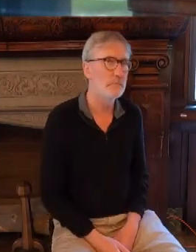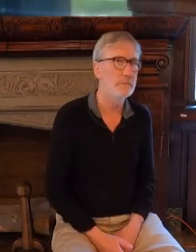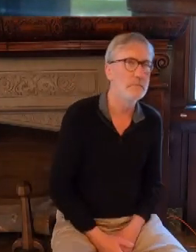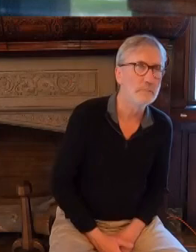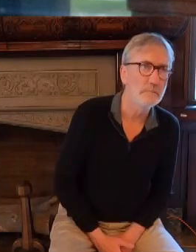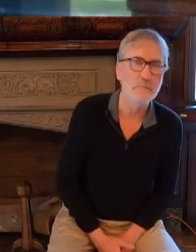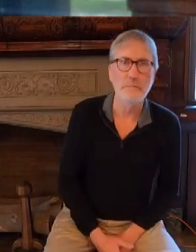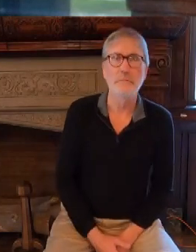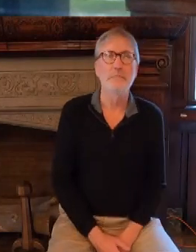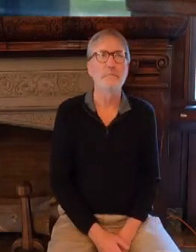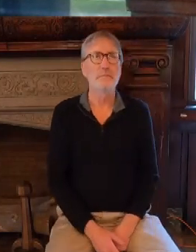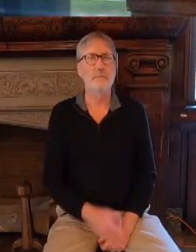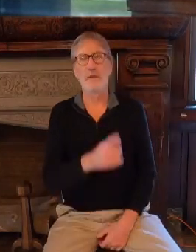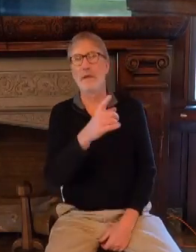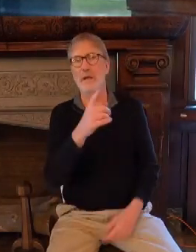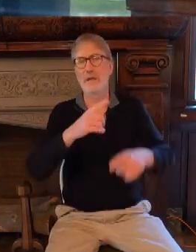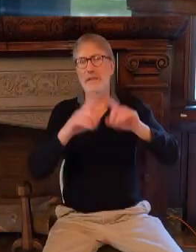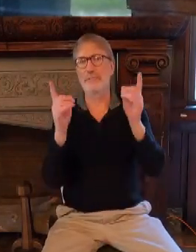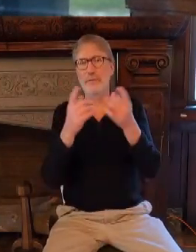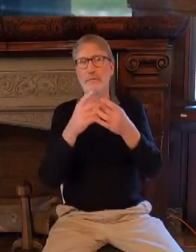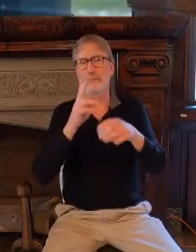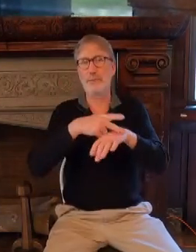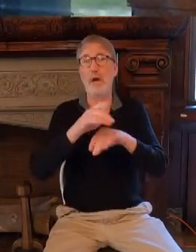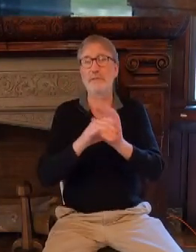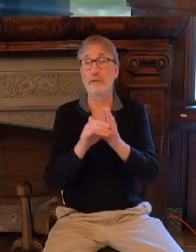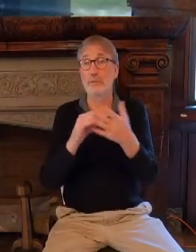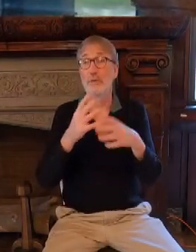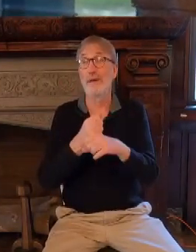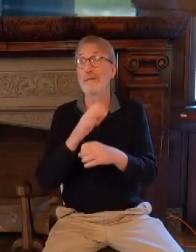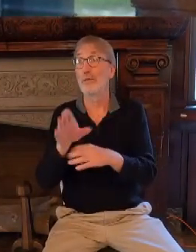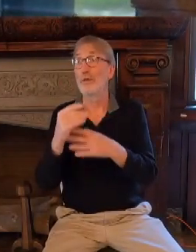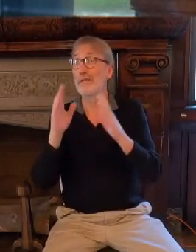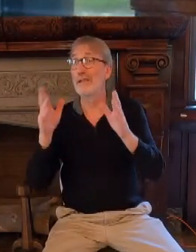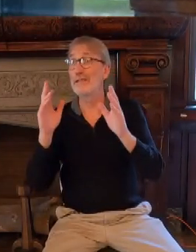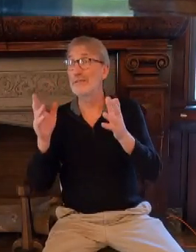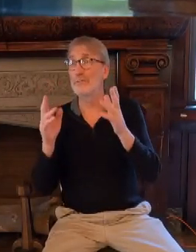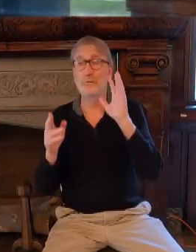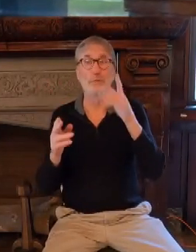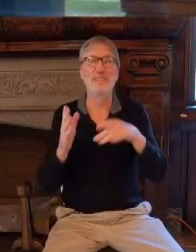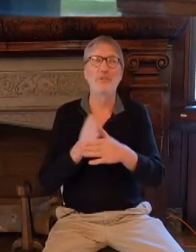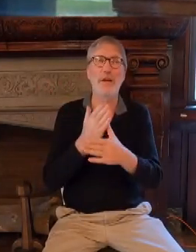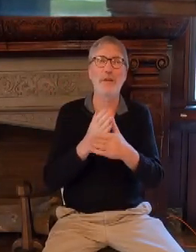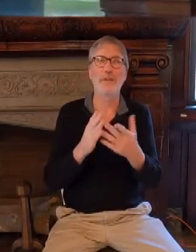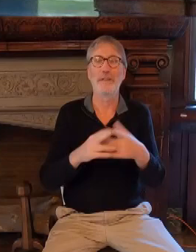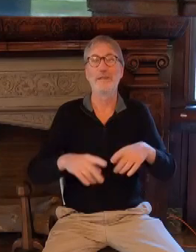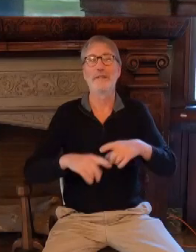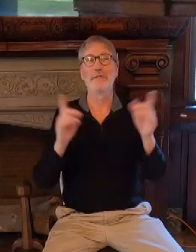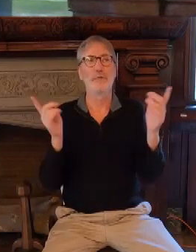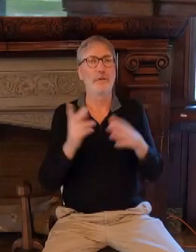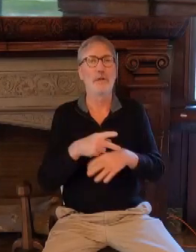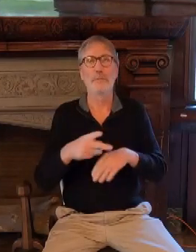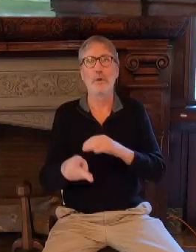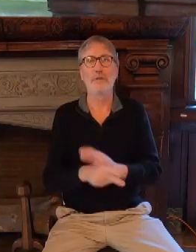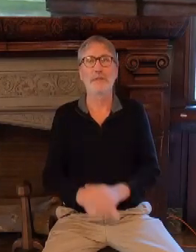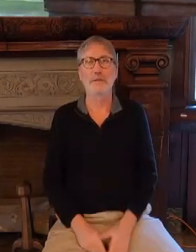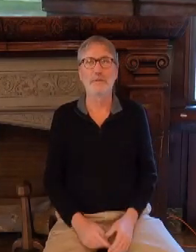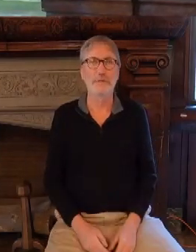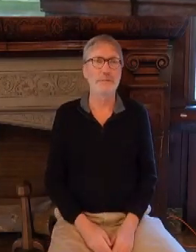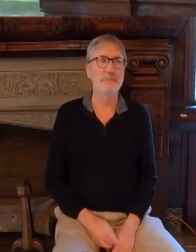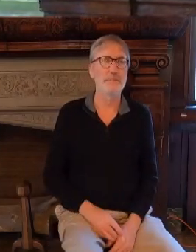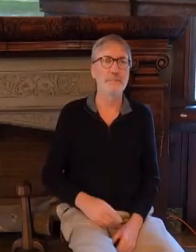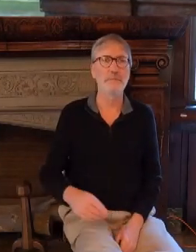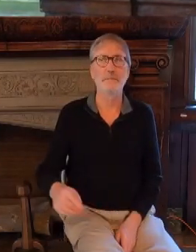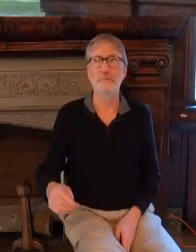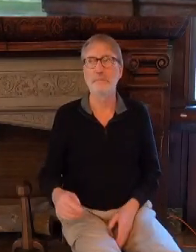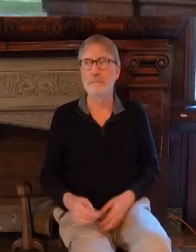Aaron's going to share about a different project, but we figured since we have you all in the room, we might as well, you know, help them get the word out about